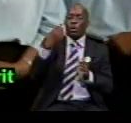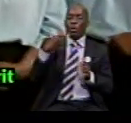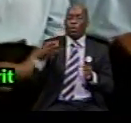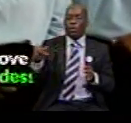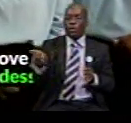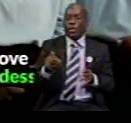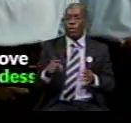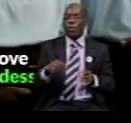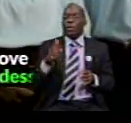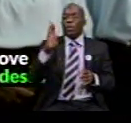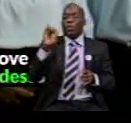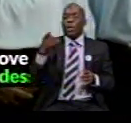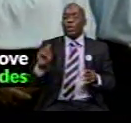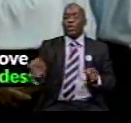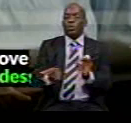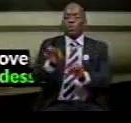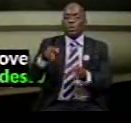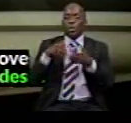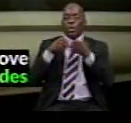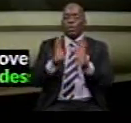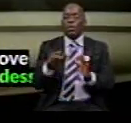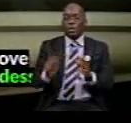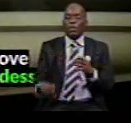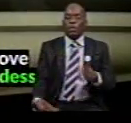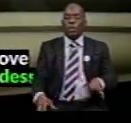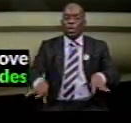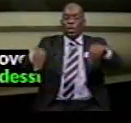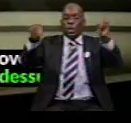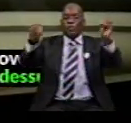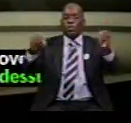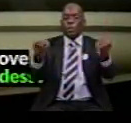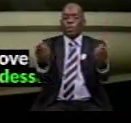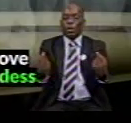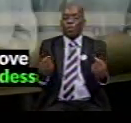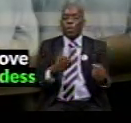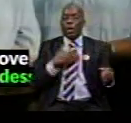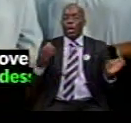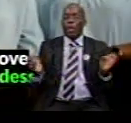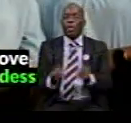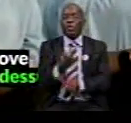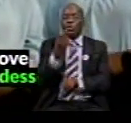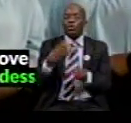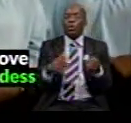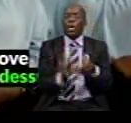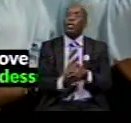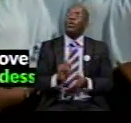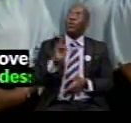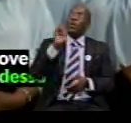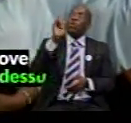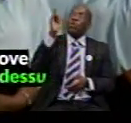led. The rapture came and took that one